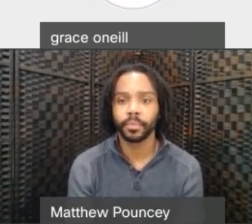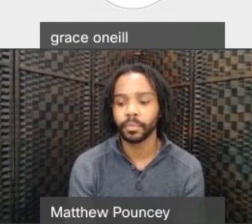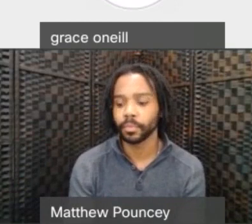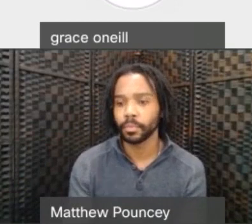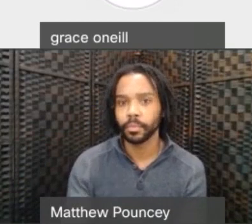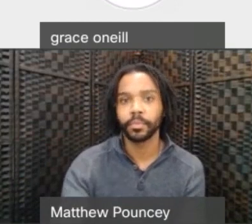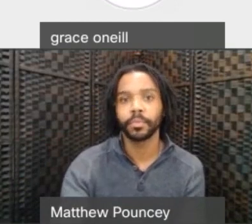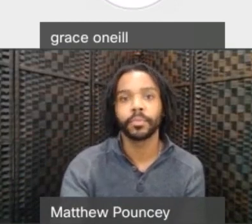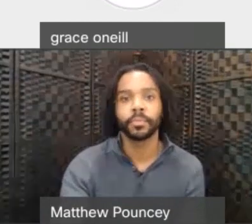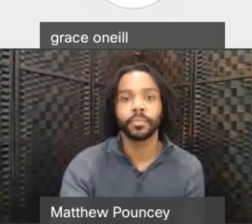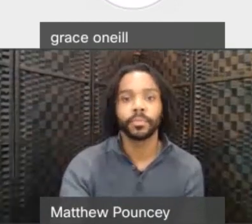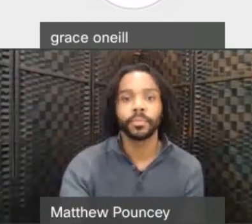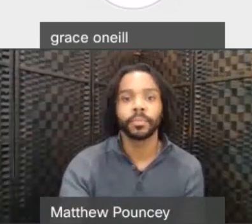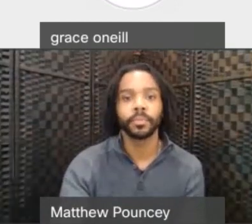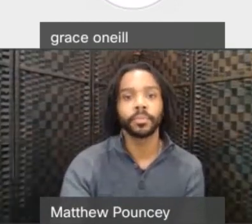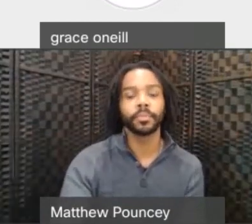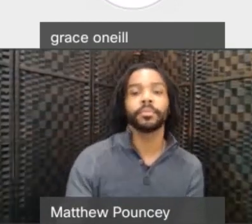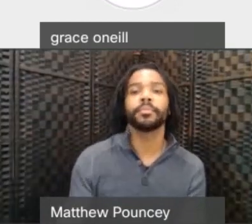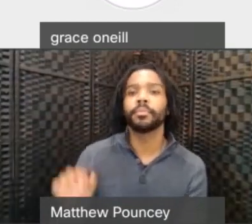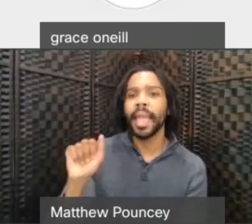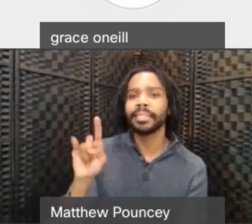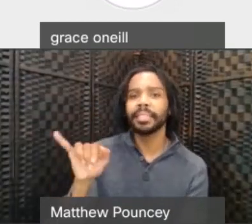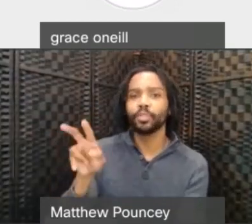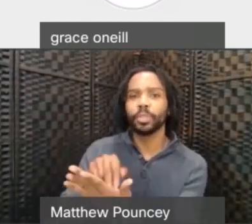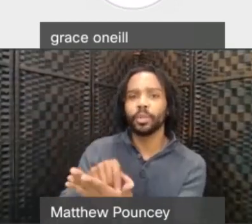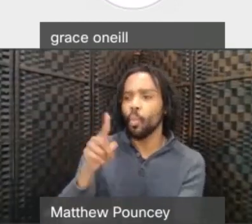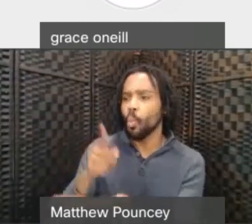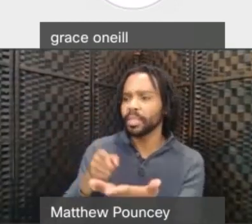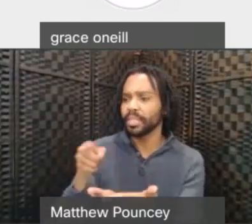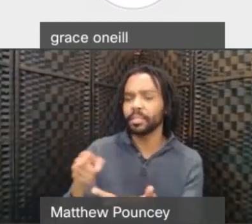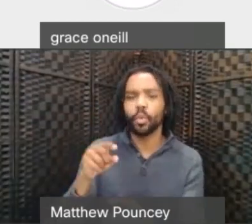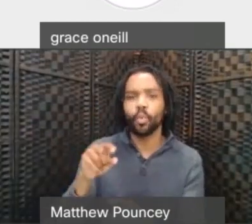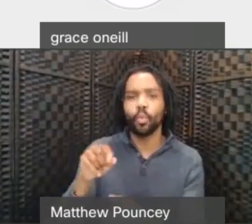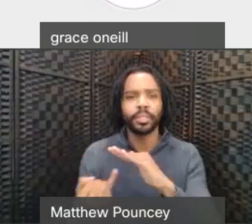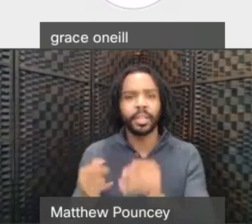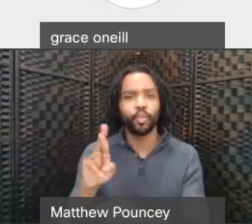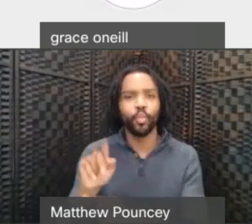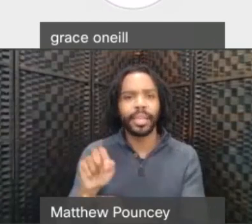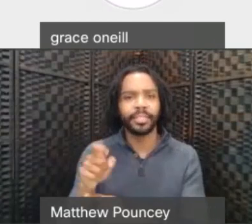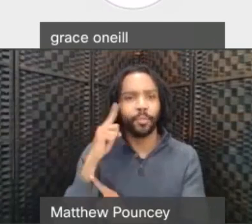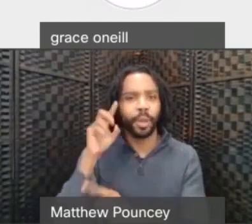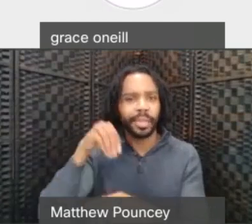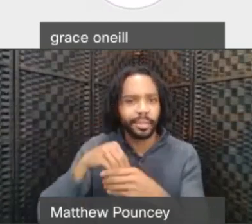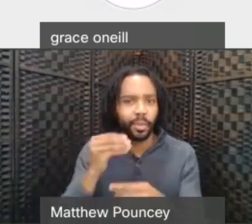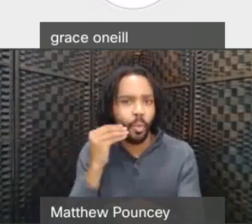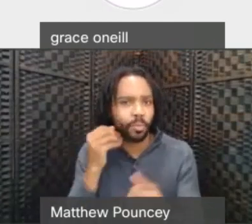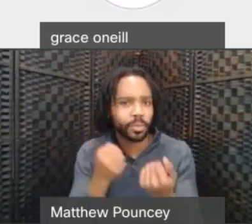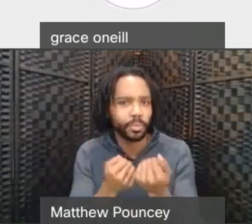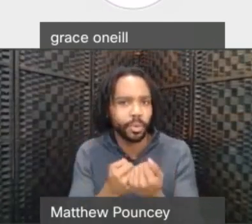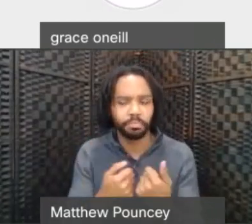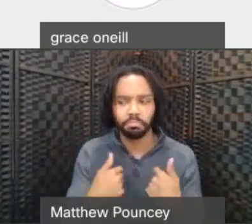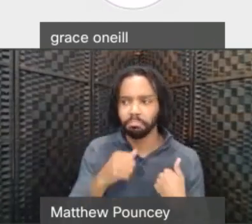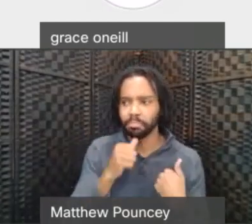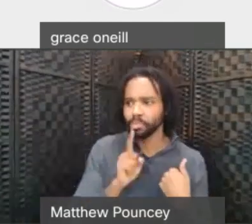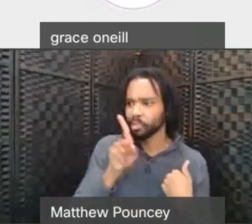What is the quarantine rate for in-home support? I'm not sure. I don't know that there is one.